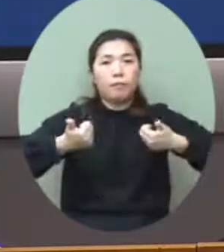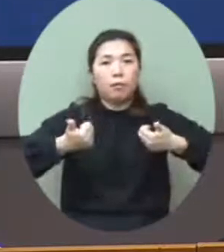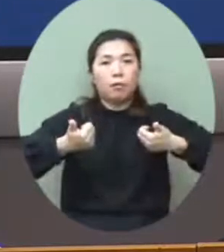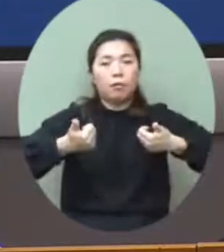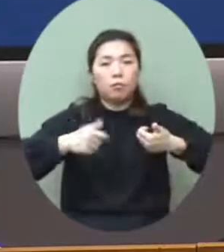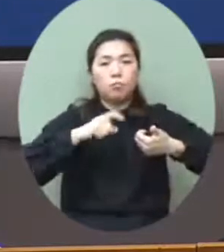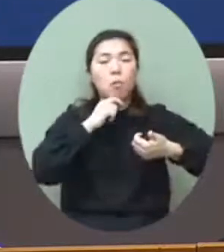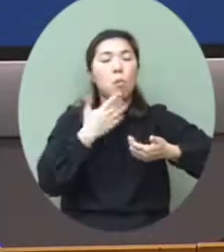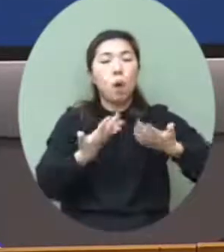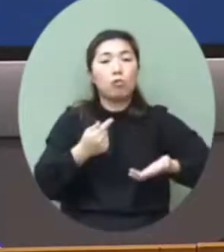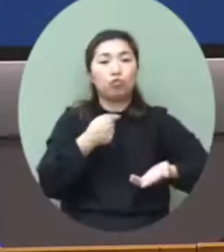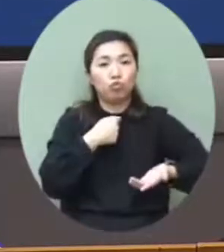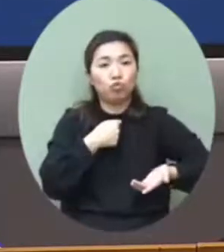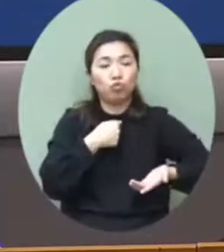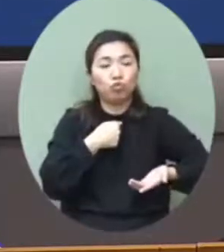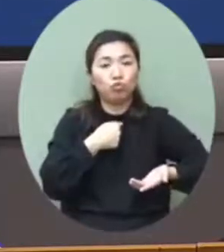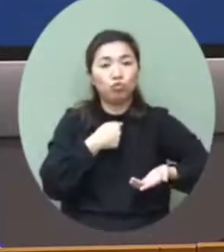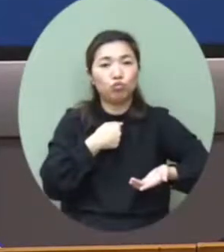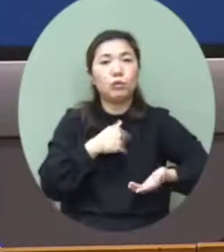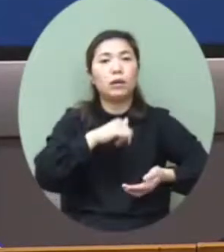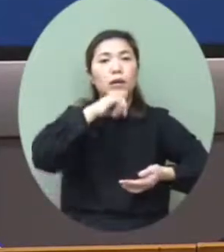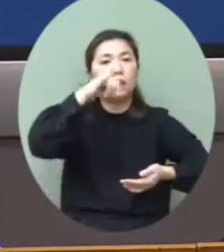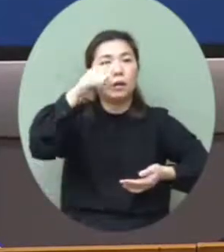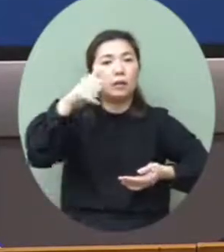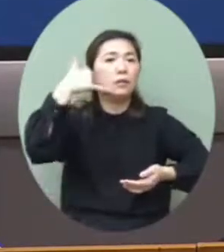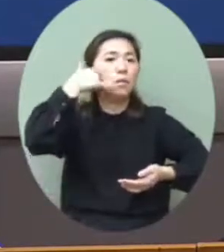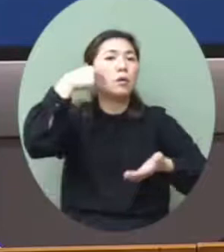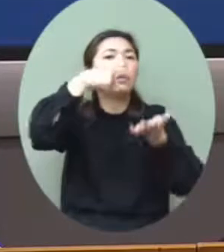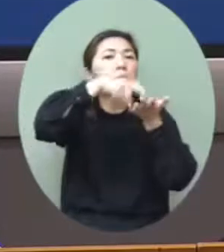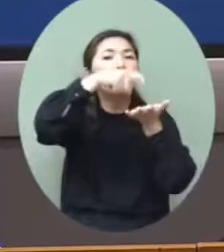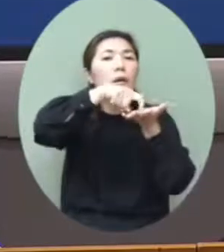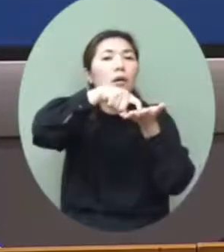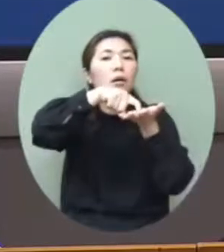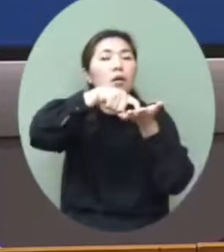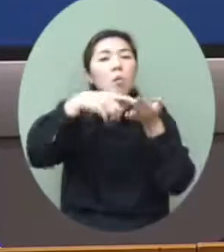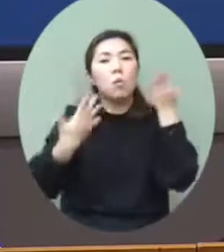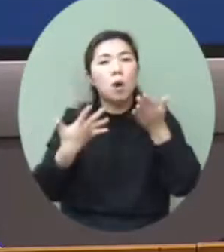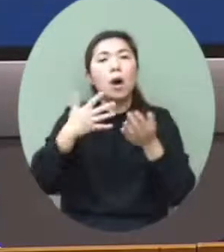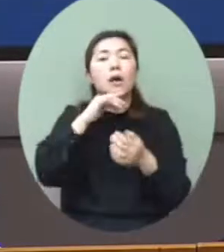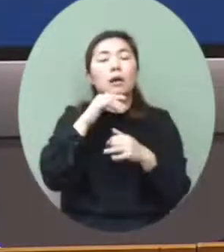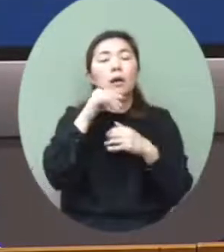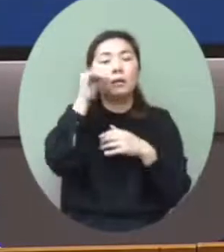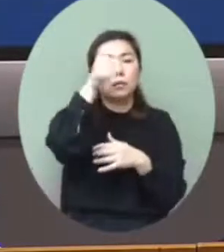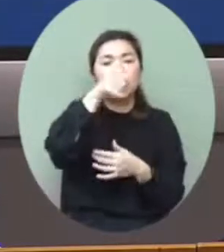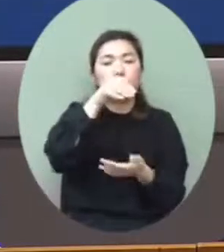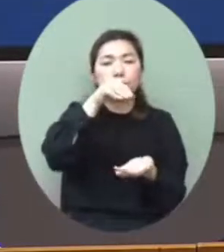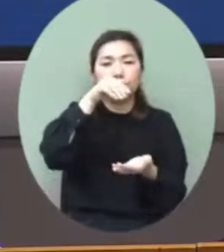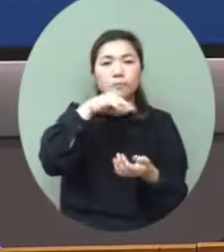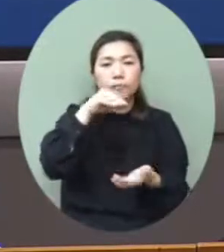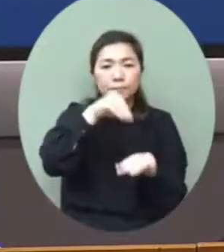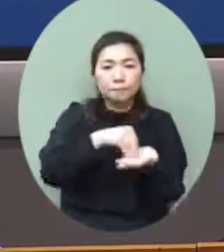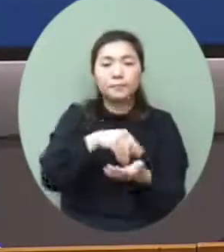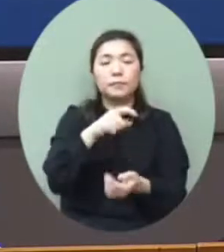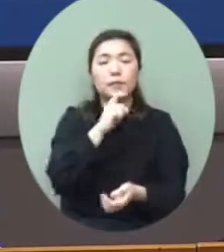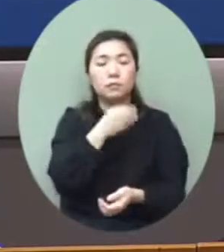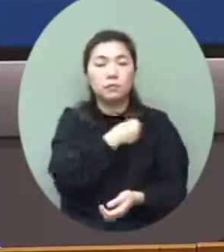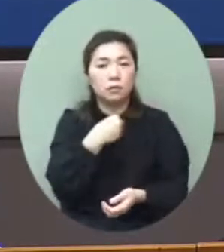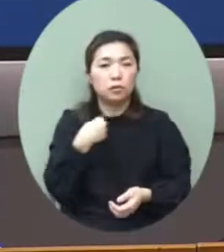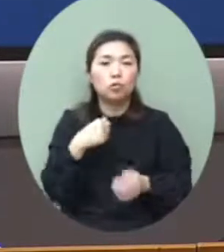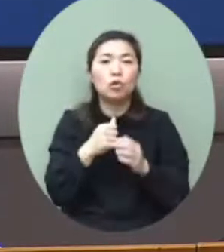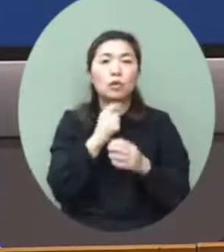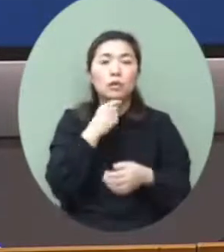and self-isolating till they recover. And if necessary, they could call the hotline and